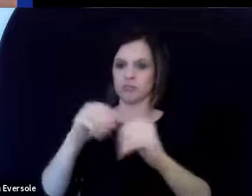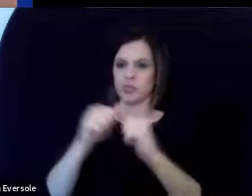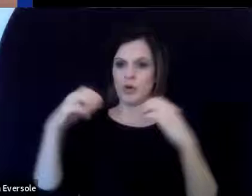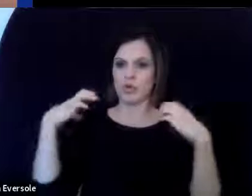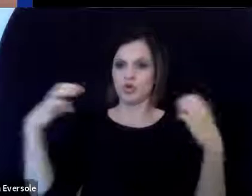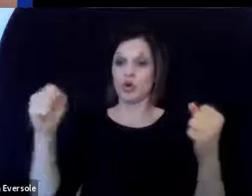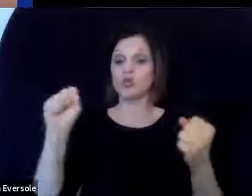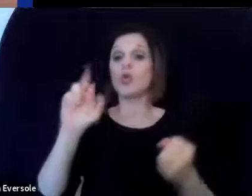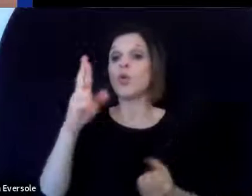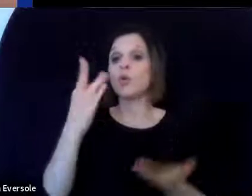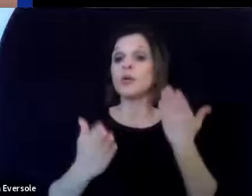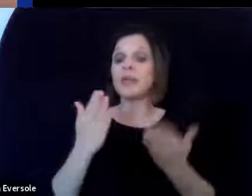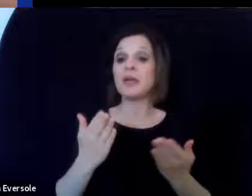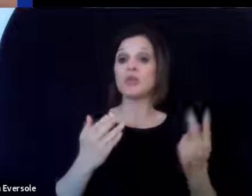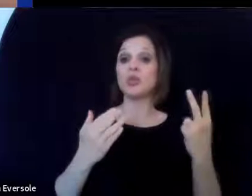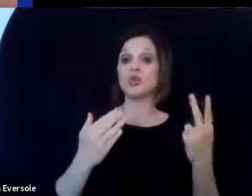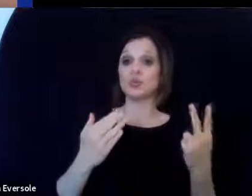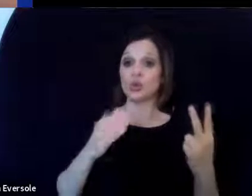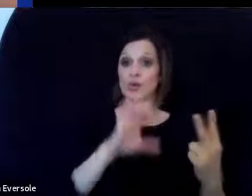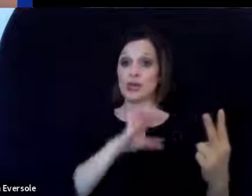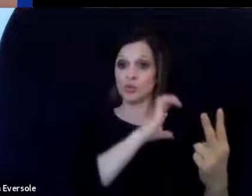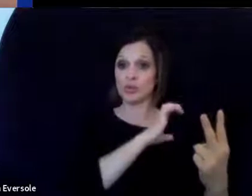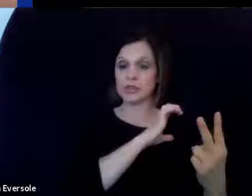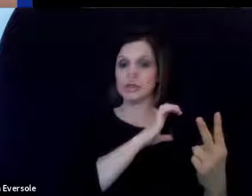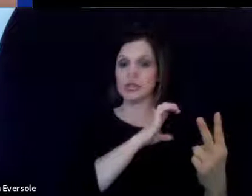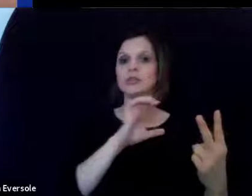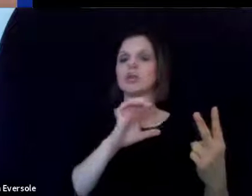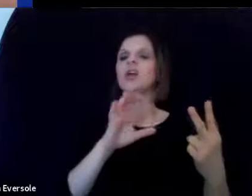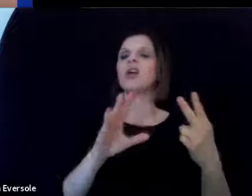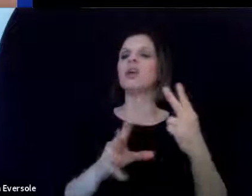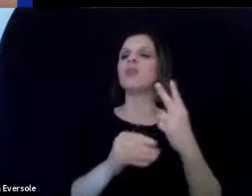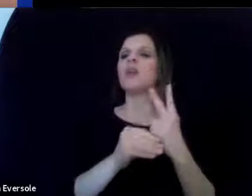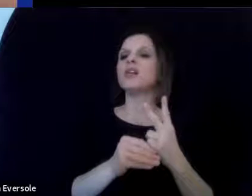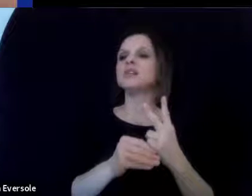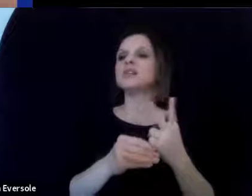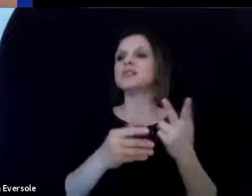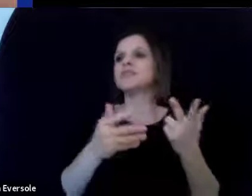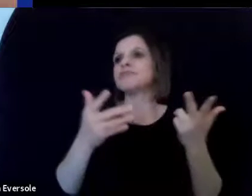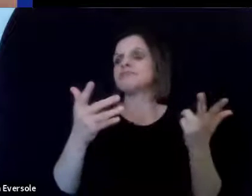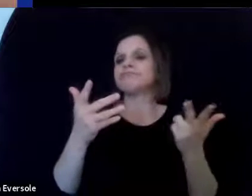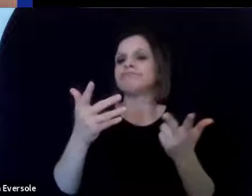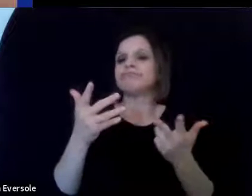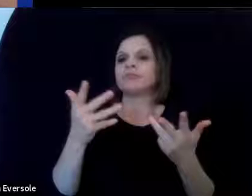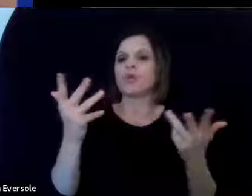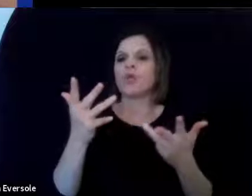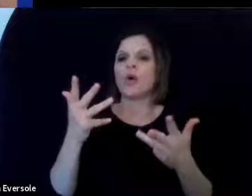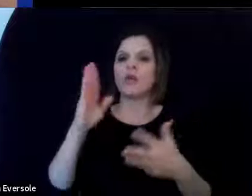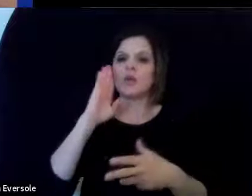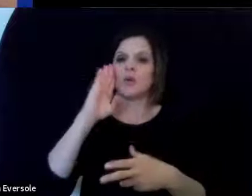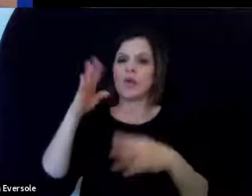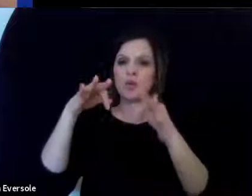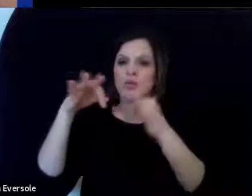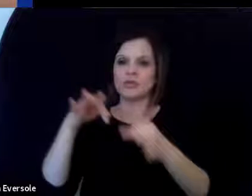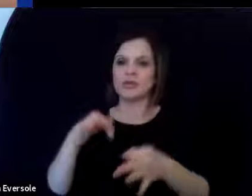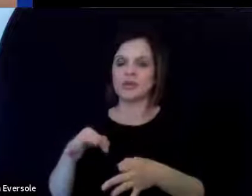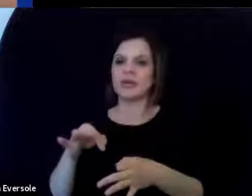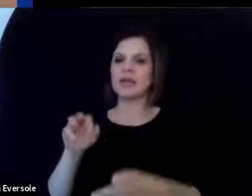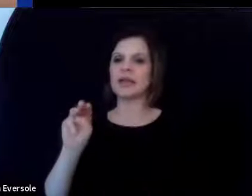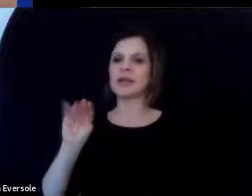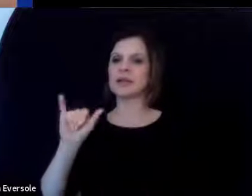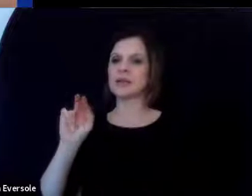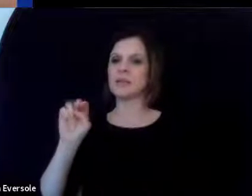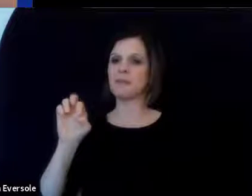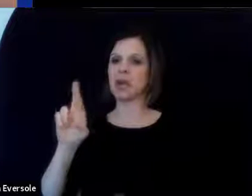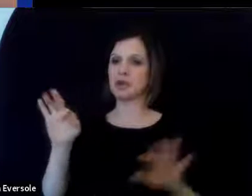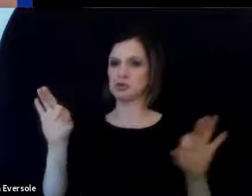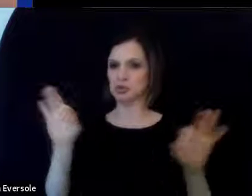major features plus some of what we are going today to describe to you as minor features. So